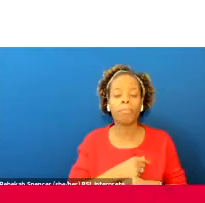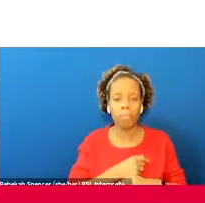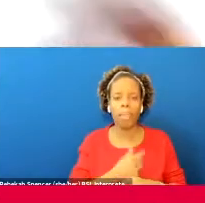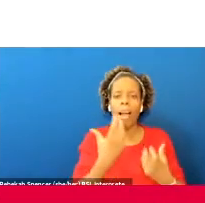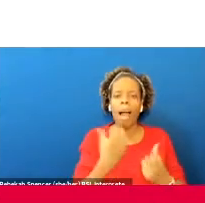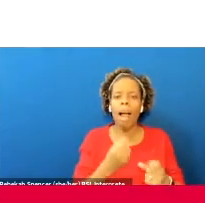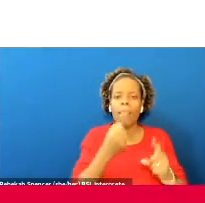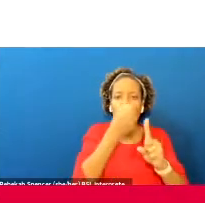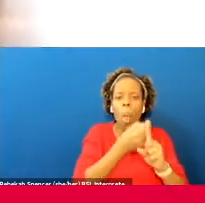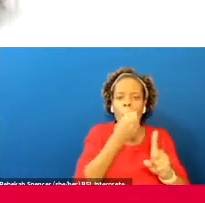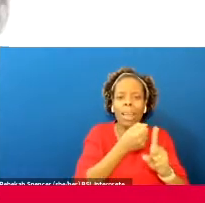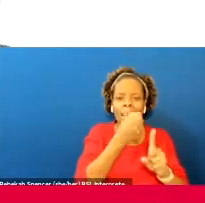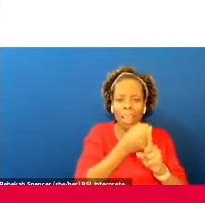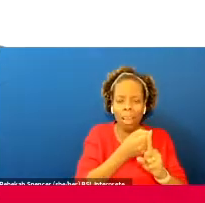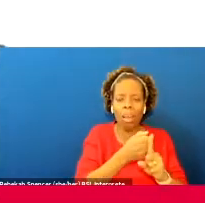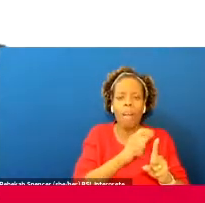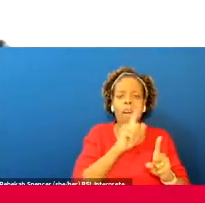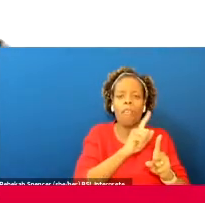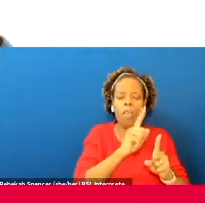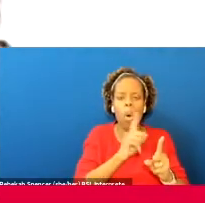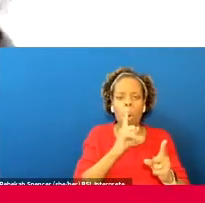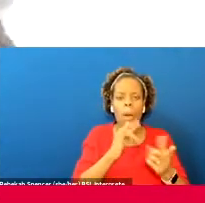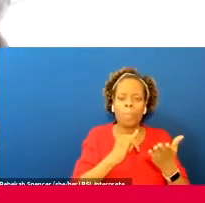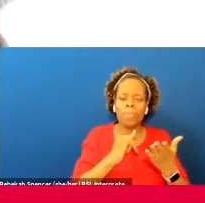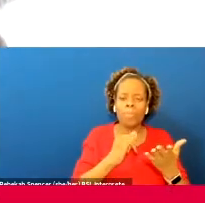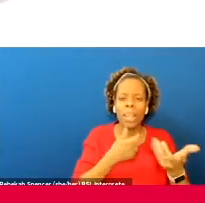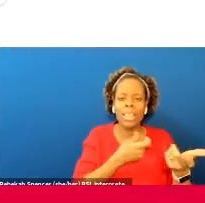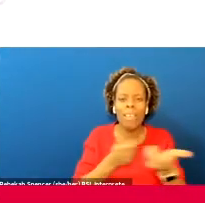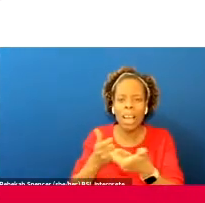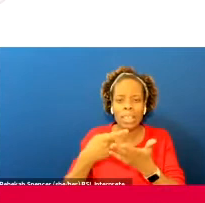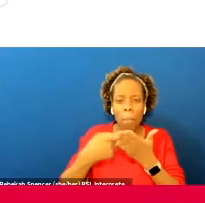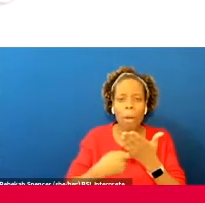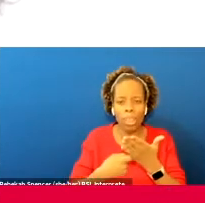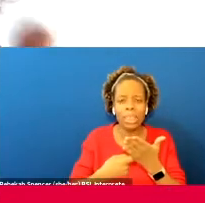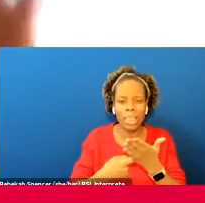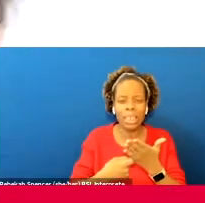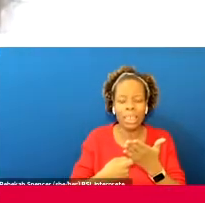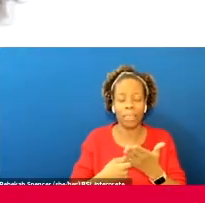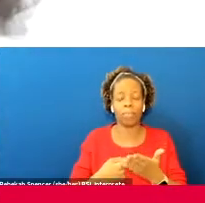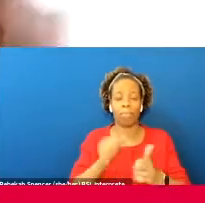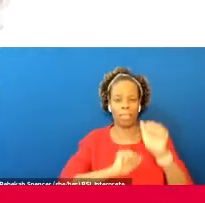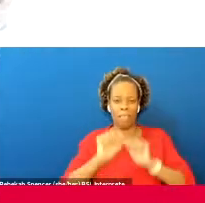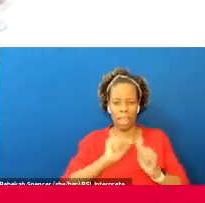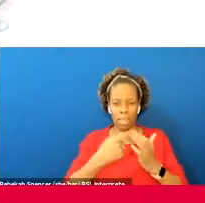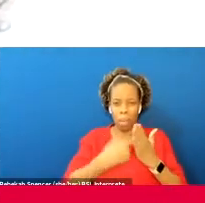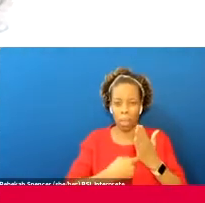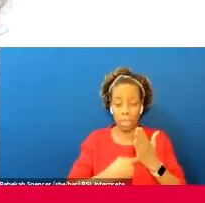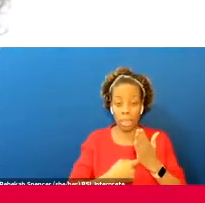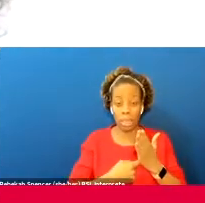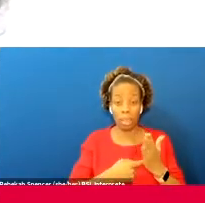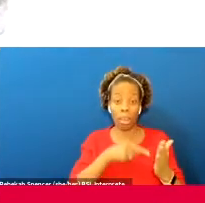like defense policy from arms companies, right? I'm making it very, very simple, but it's kind of the same revolving door system